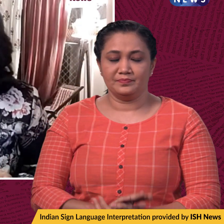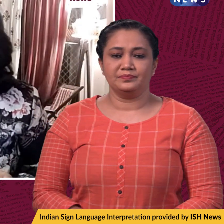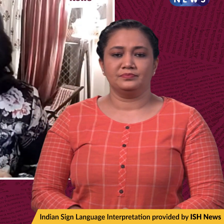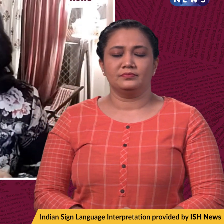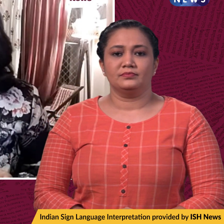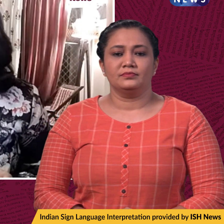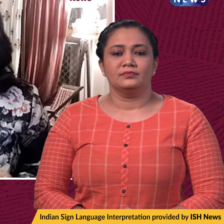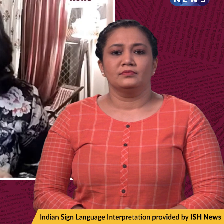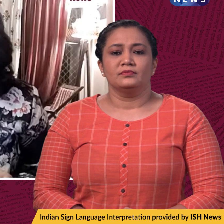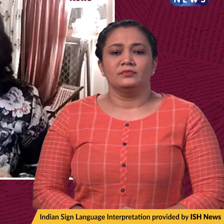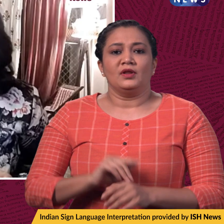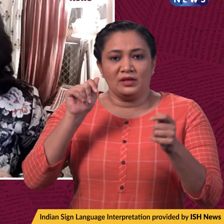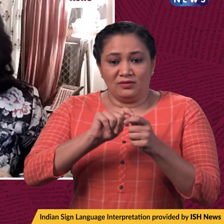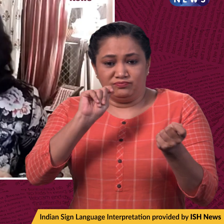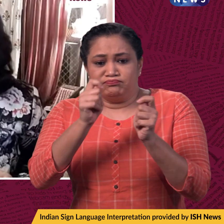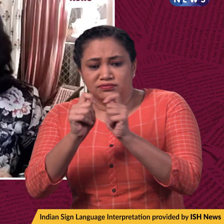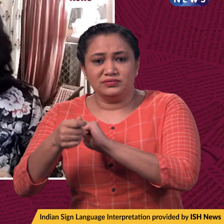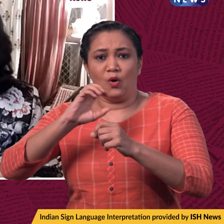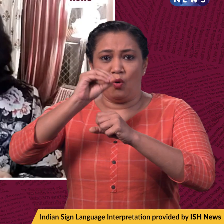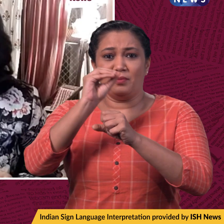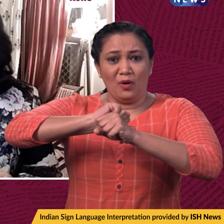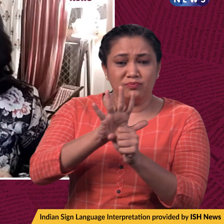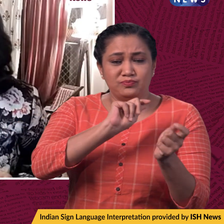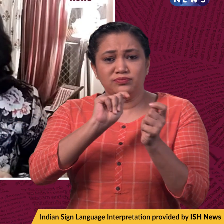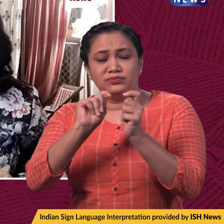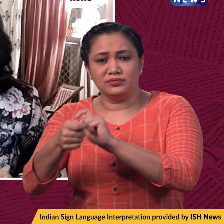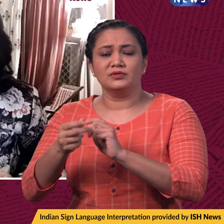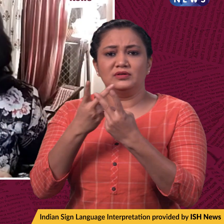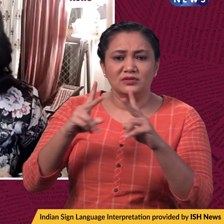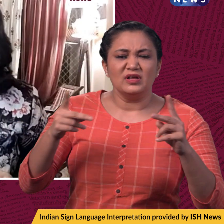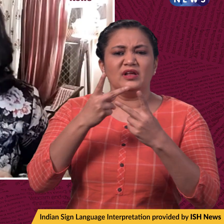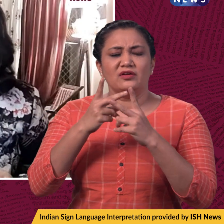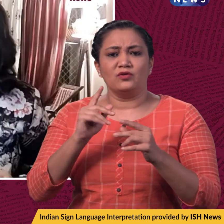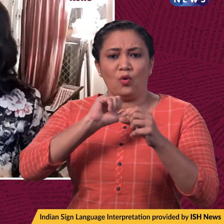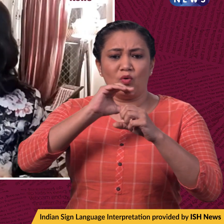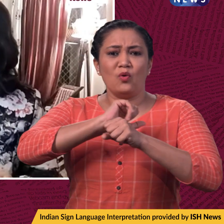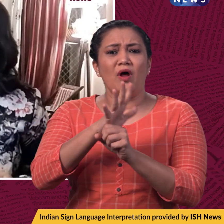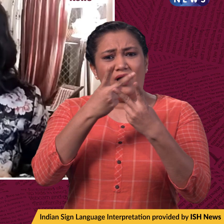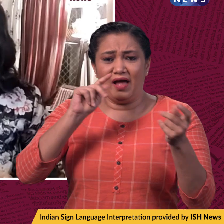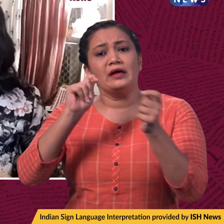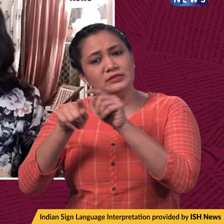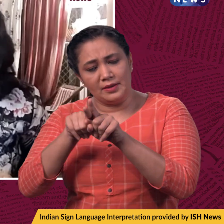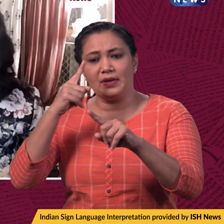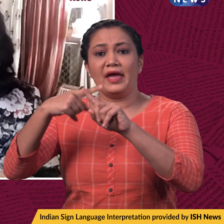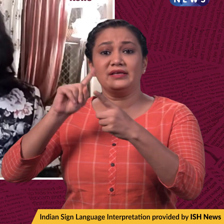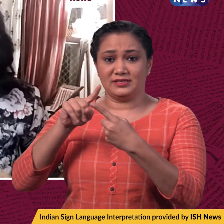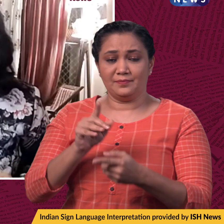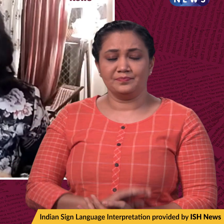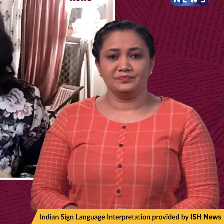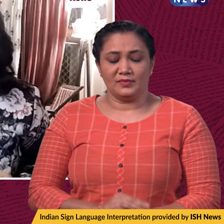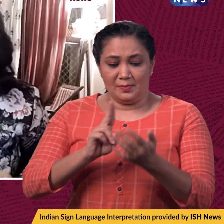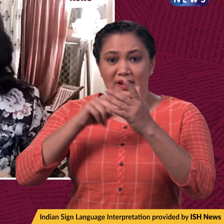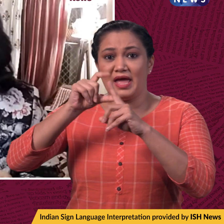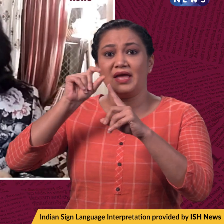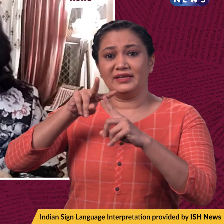strains, I beg your pardon. Recombinant mutations emerge when a patient is infected by multiple variants of COVID. Now, NDTV,